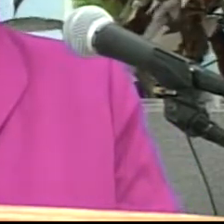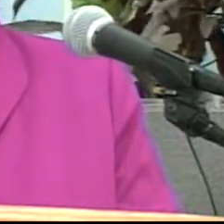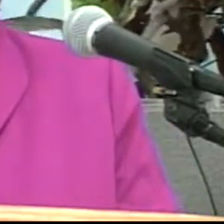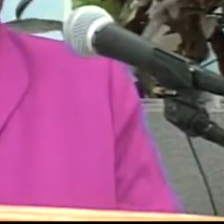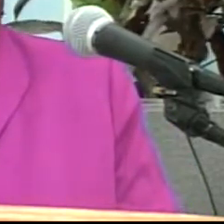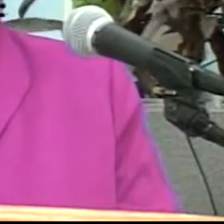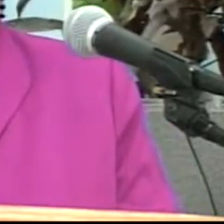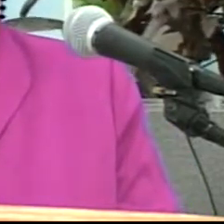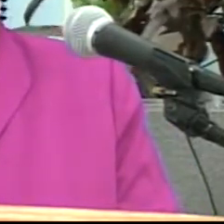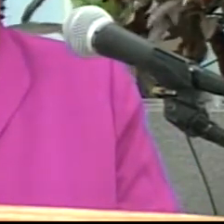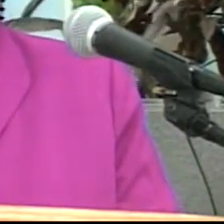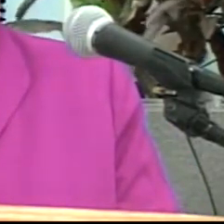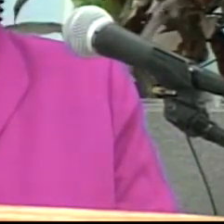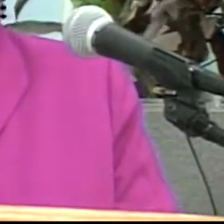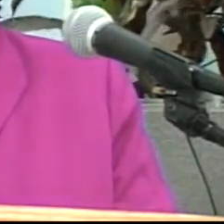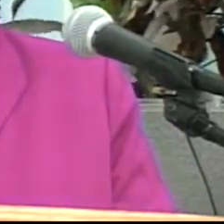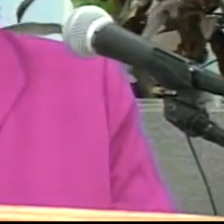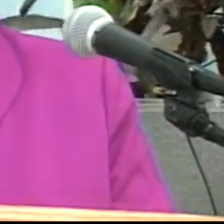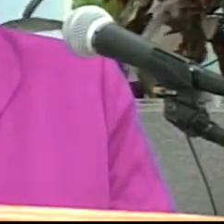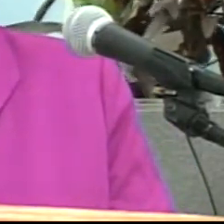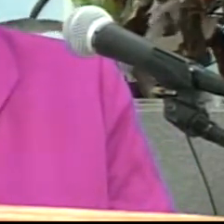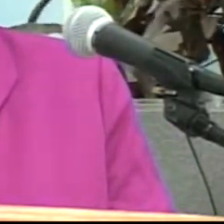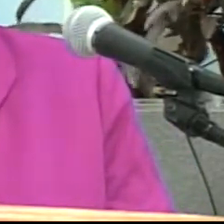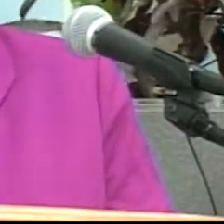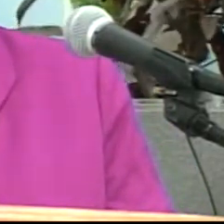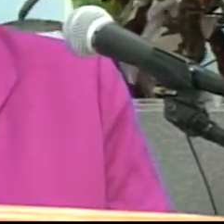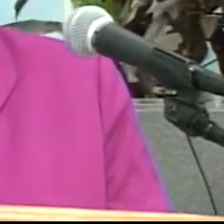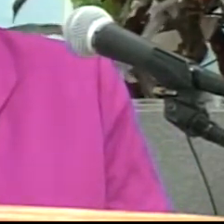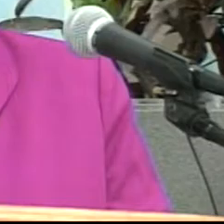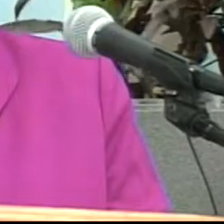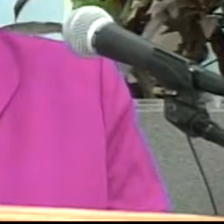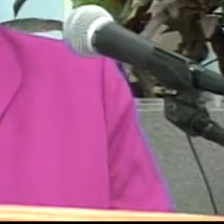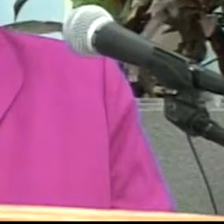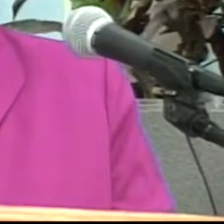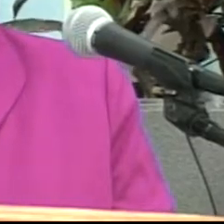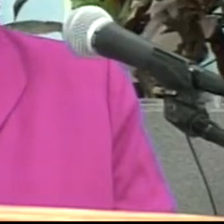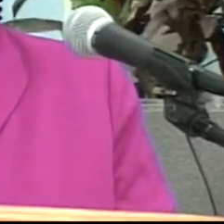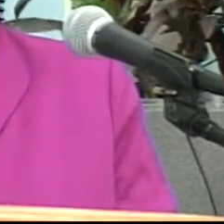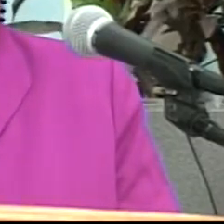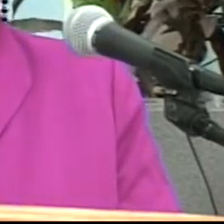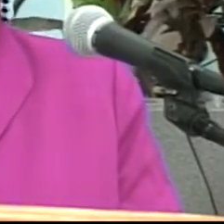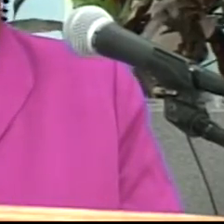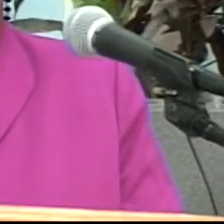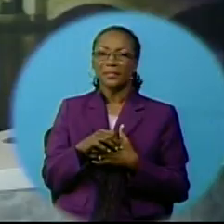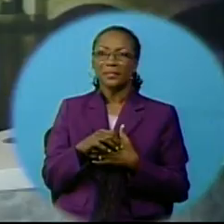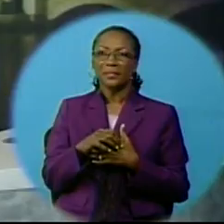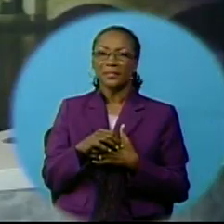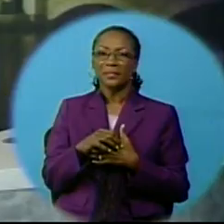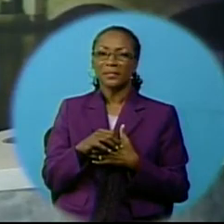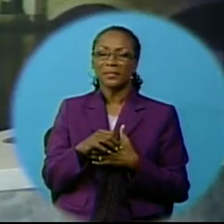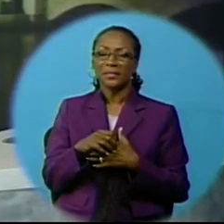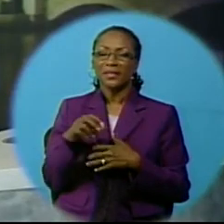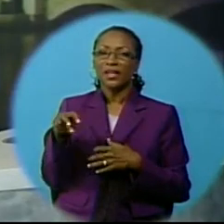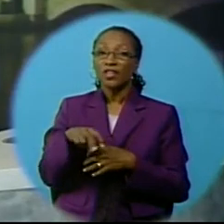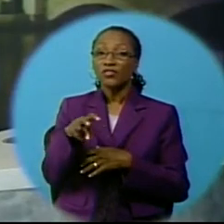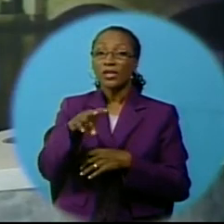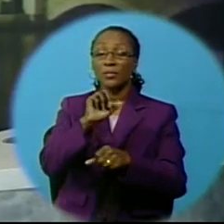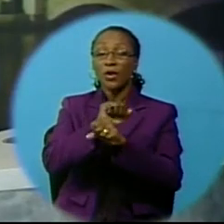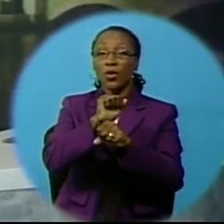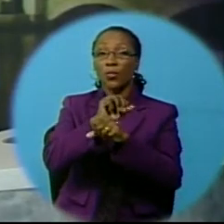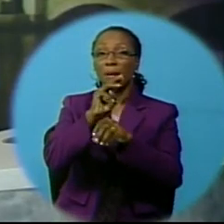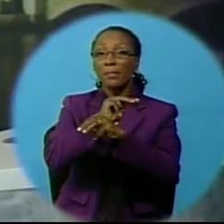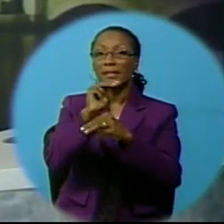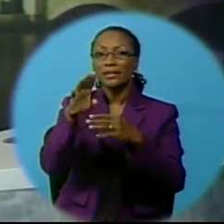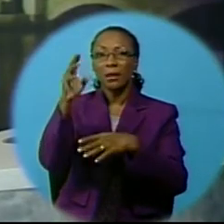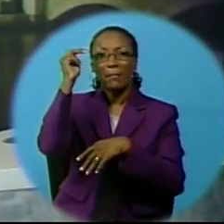Subcommittee for Signage was established, which is headed by the Ministry of Transport and Works. Well, Transport and Works